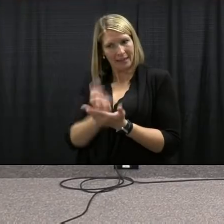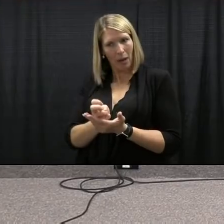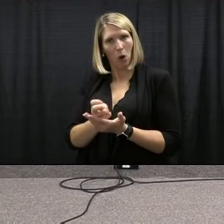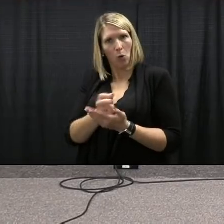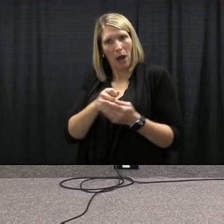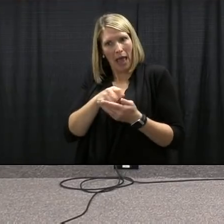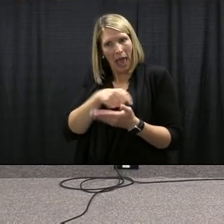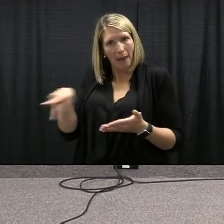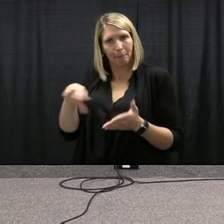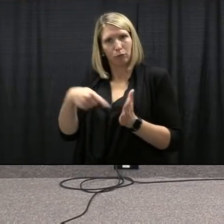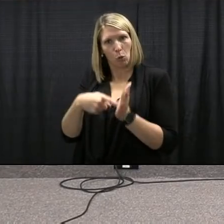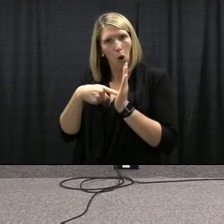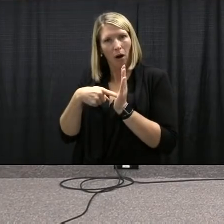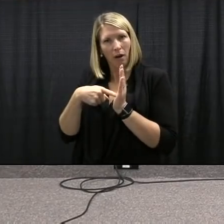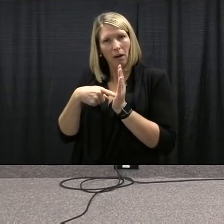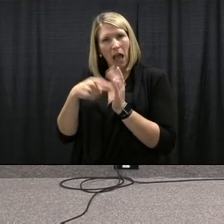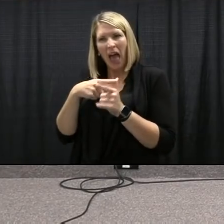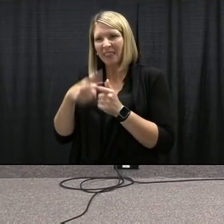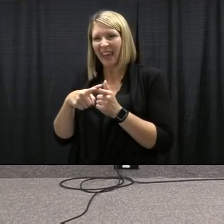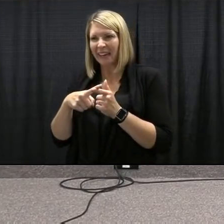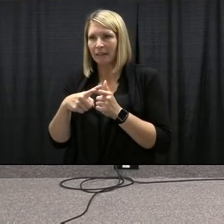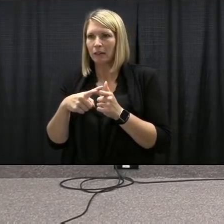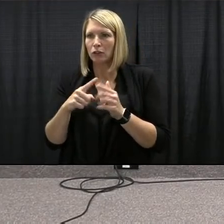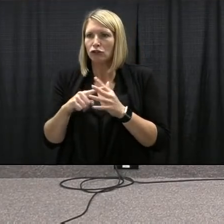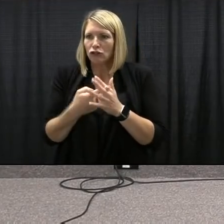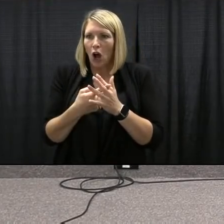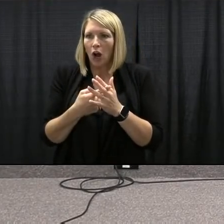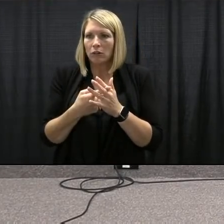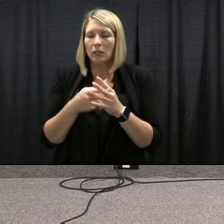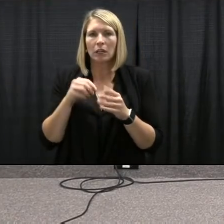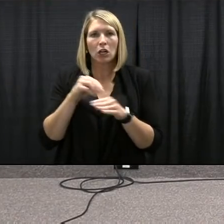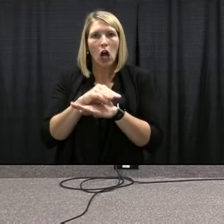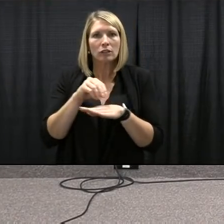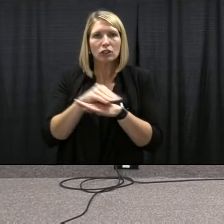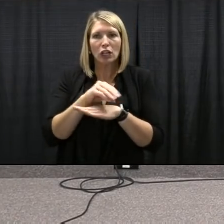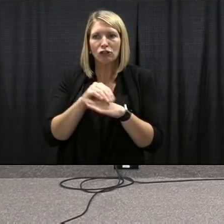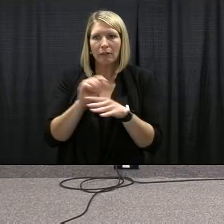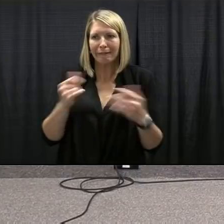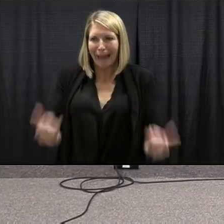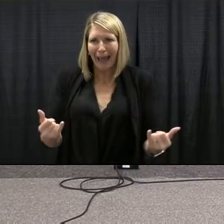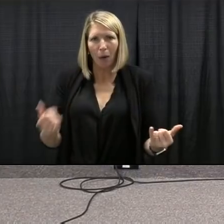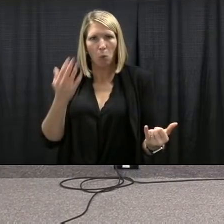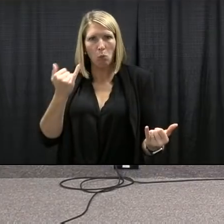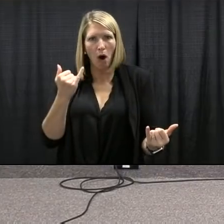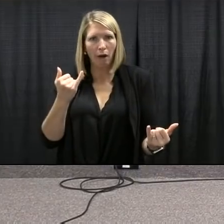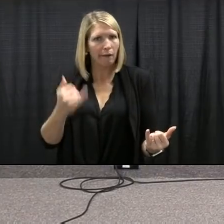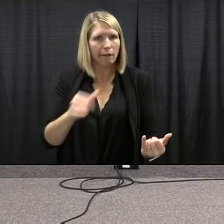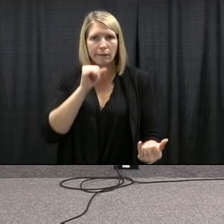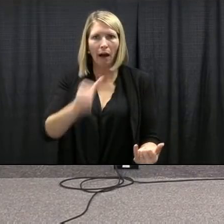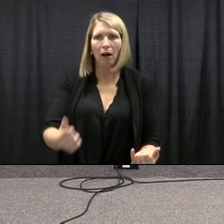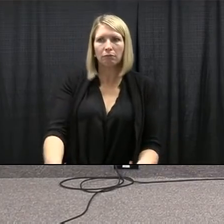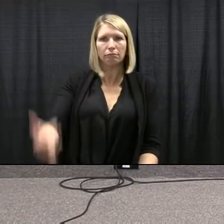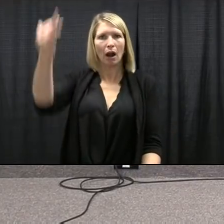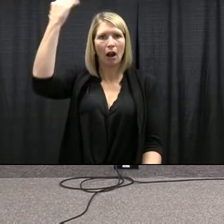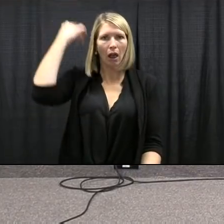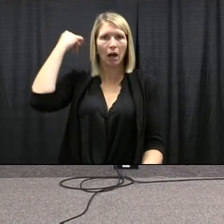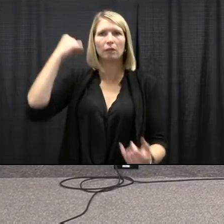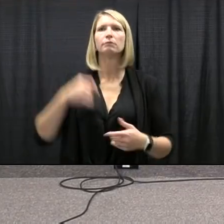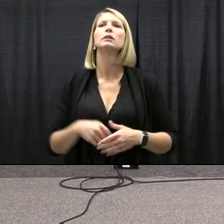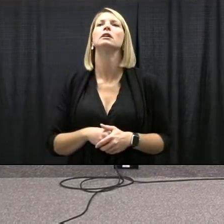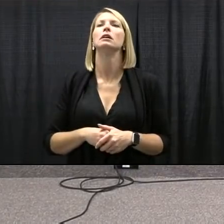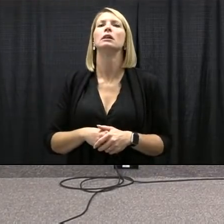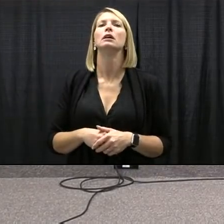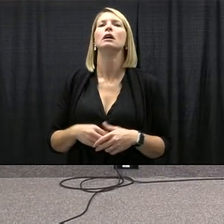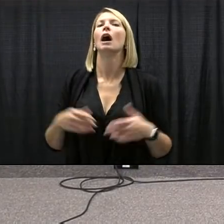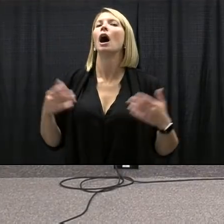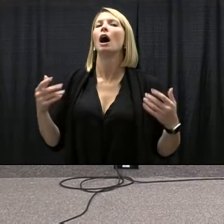when you knew that this was coming earlier in the month? I think there's just a lot of confusion from businesses, and they're looking for an answer on that specific point. Well, we gave a heads up